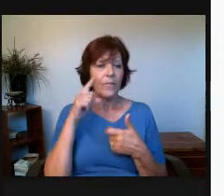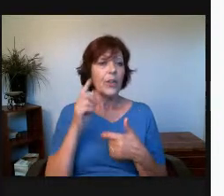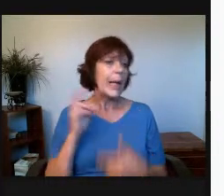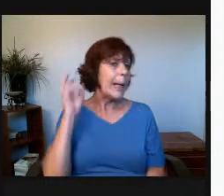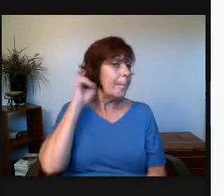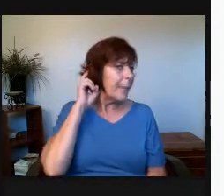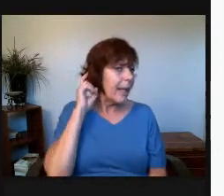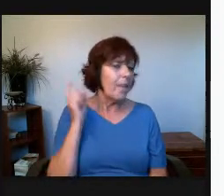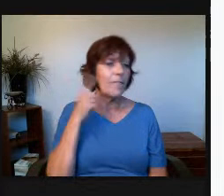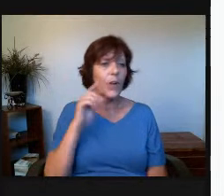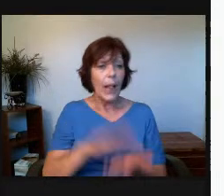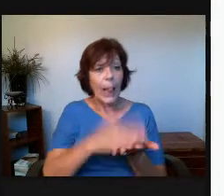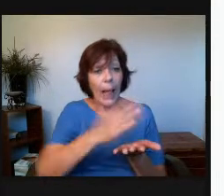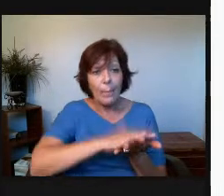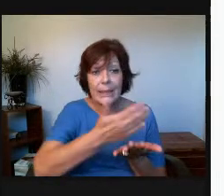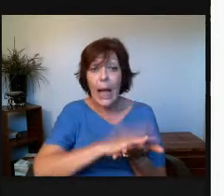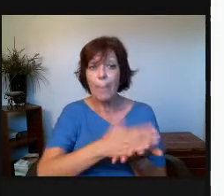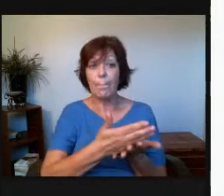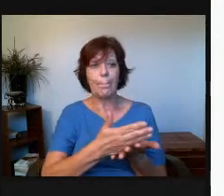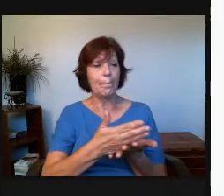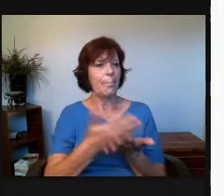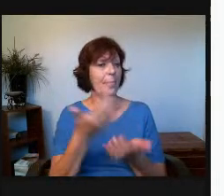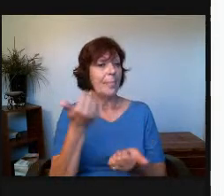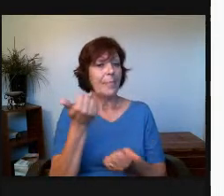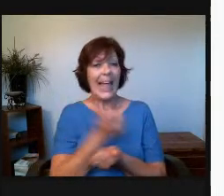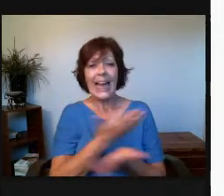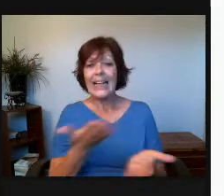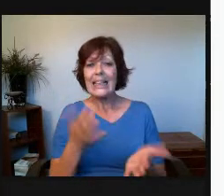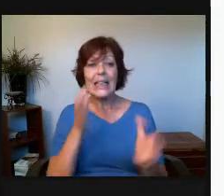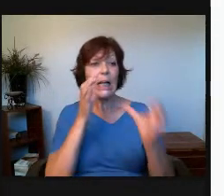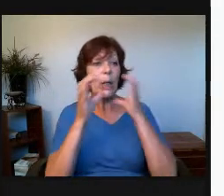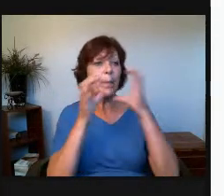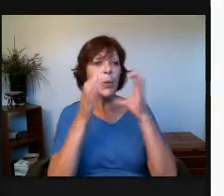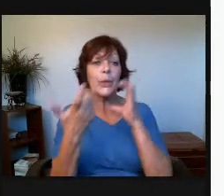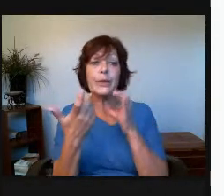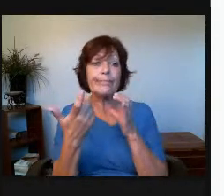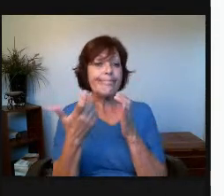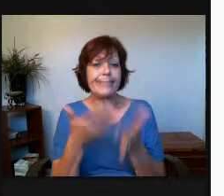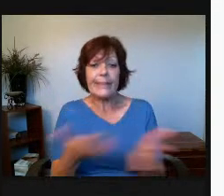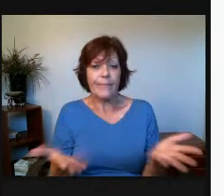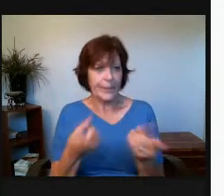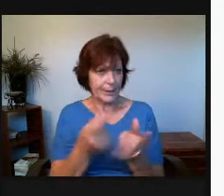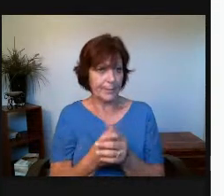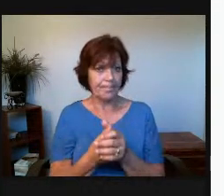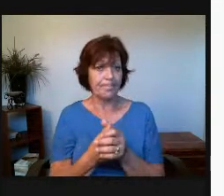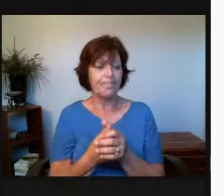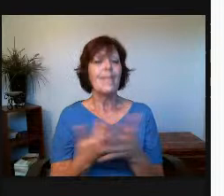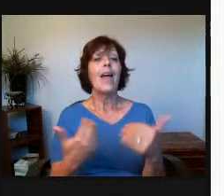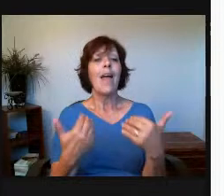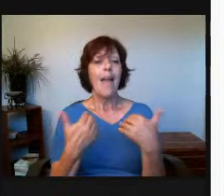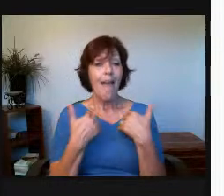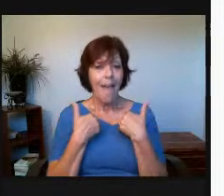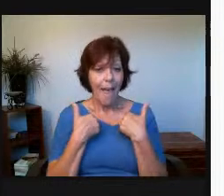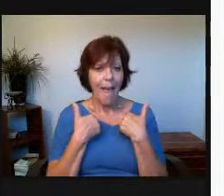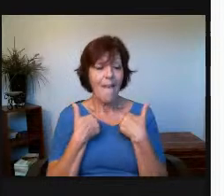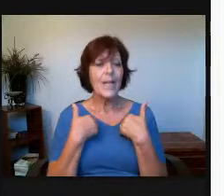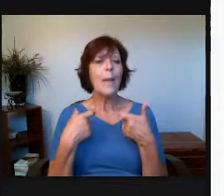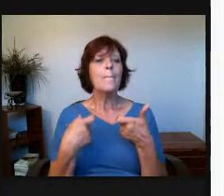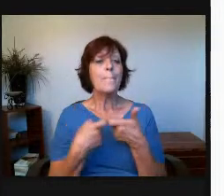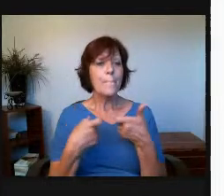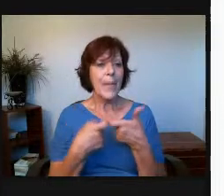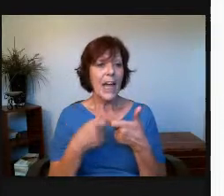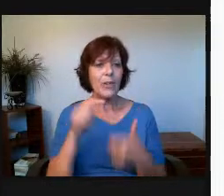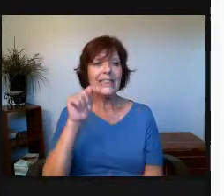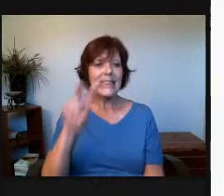implants, for your laptop, and any other communication devices you may have. Have a battery-operated